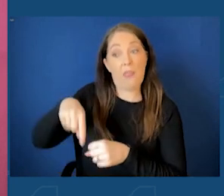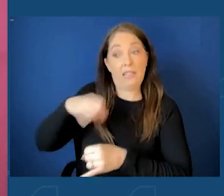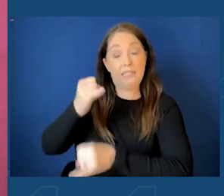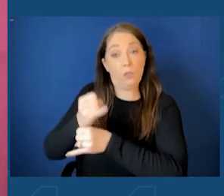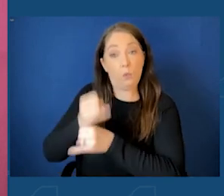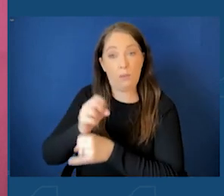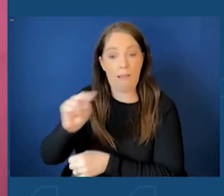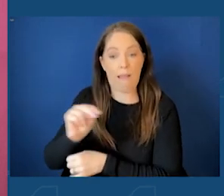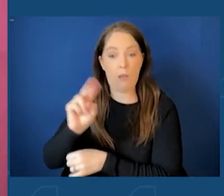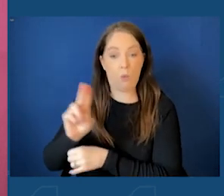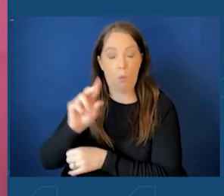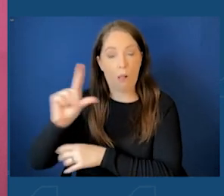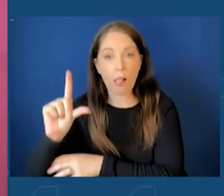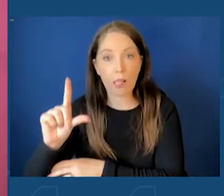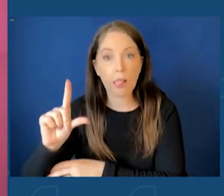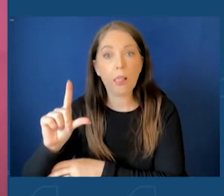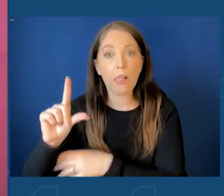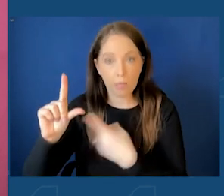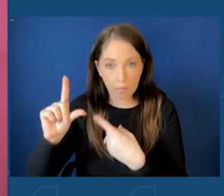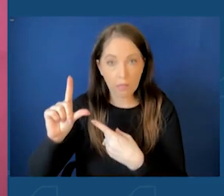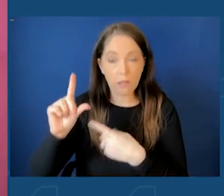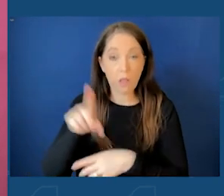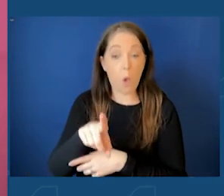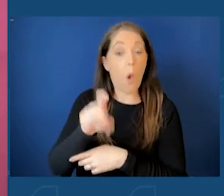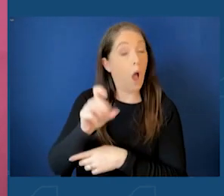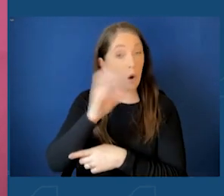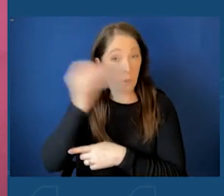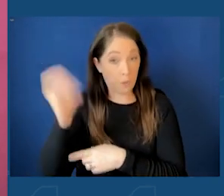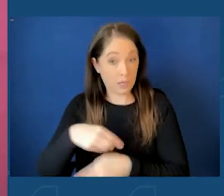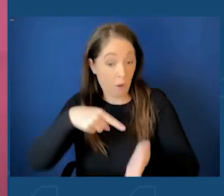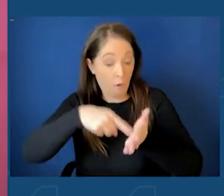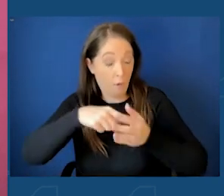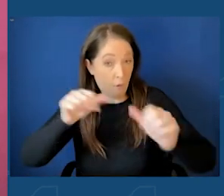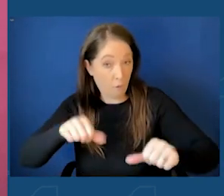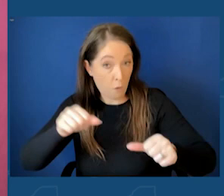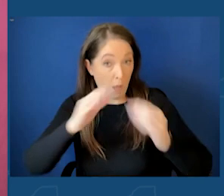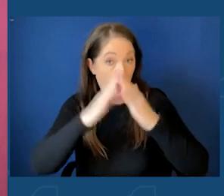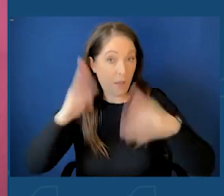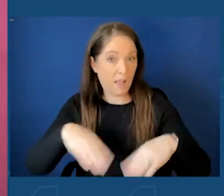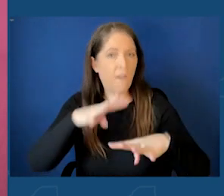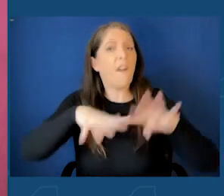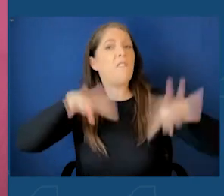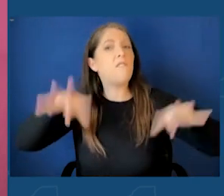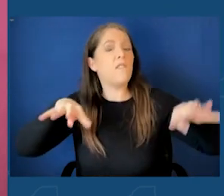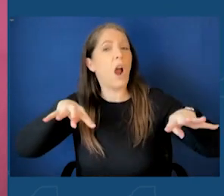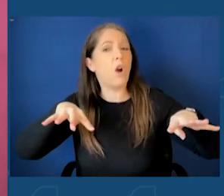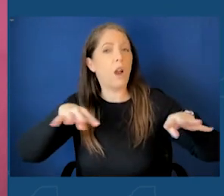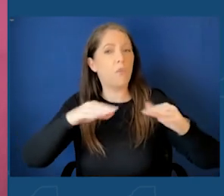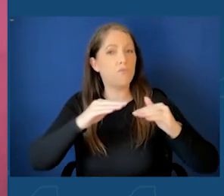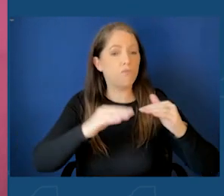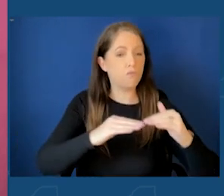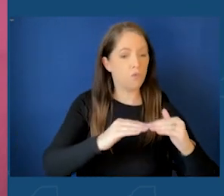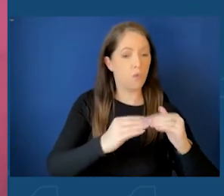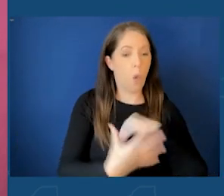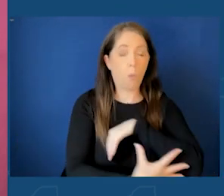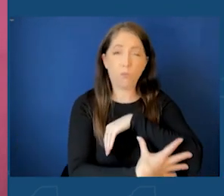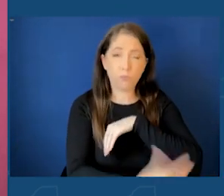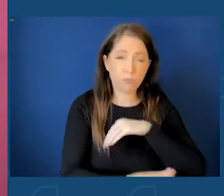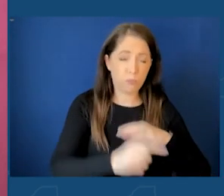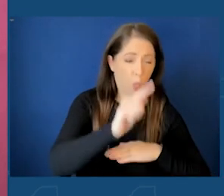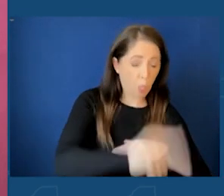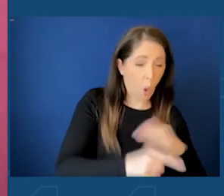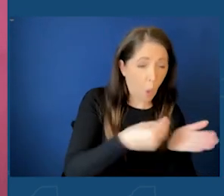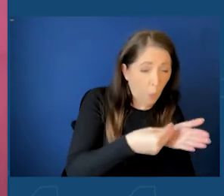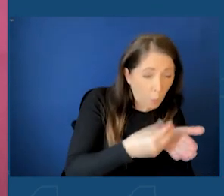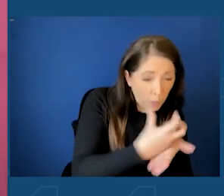League. It's 100% affordable housing at varying degrees of affordable housing, from ultra low income to 80% of AMI,